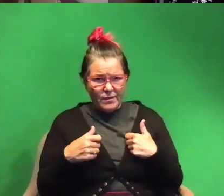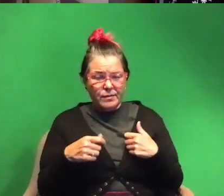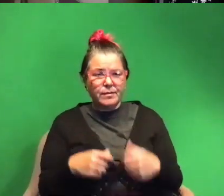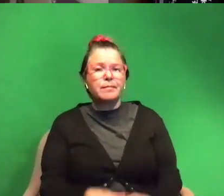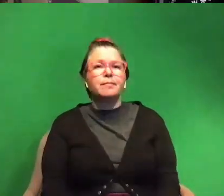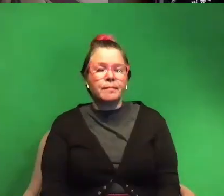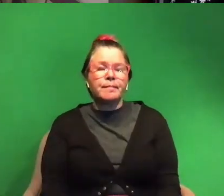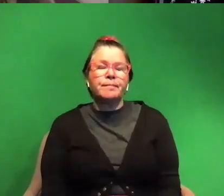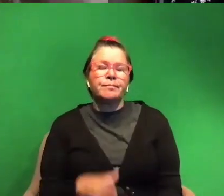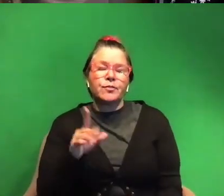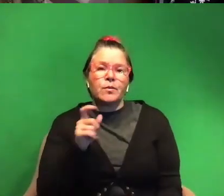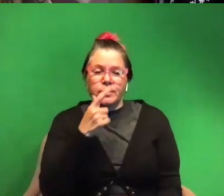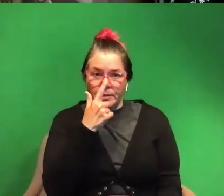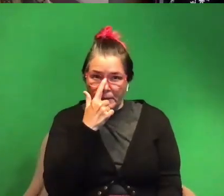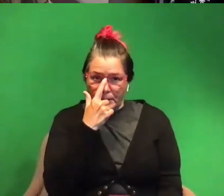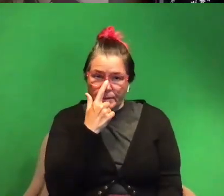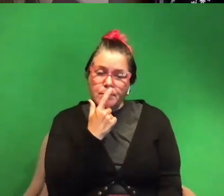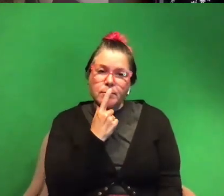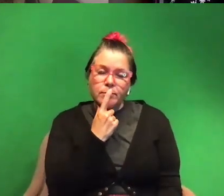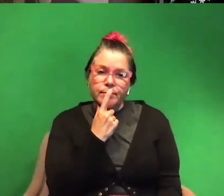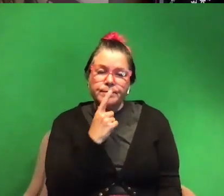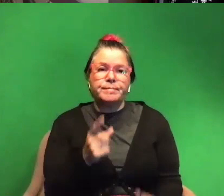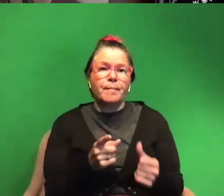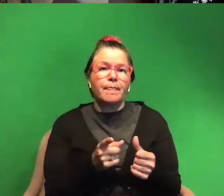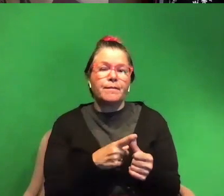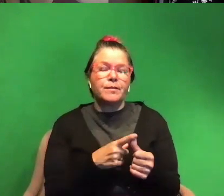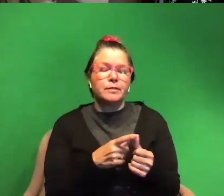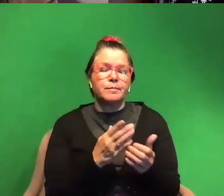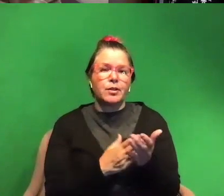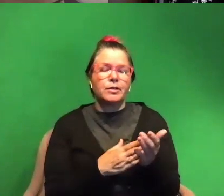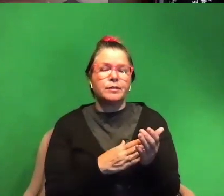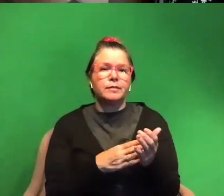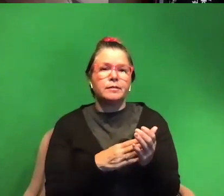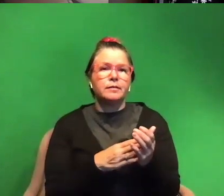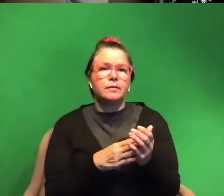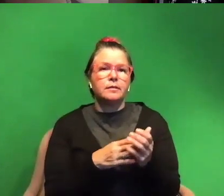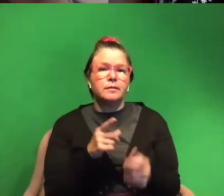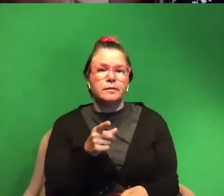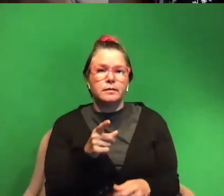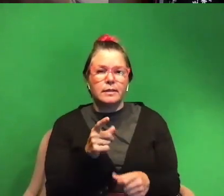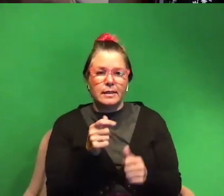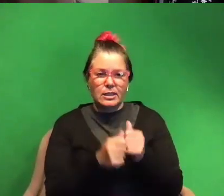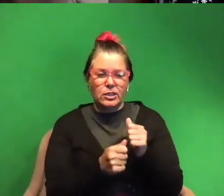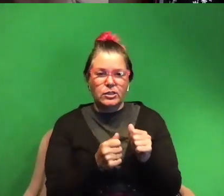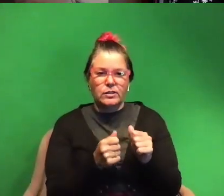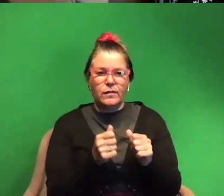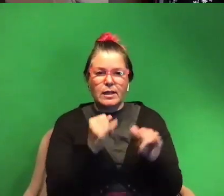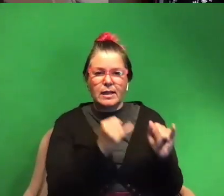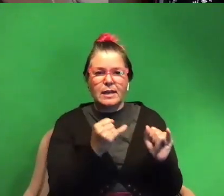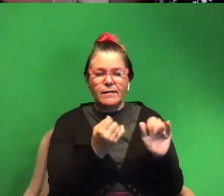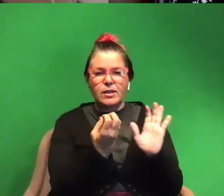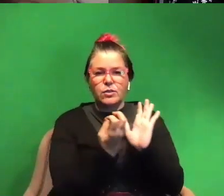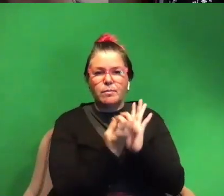another great question. So the first part of it is that each of these individual